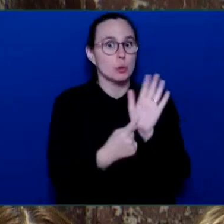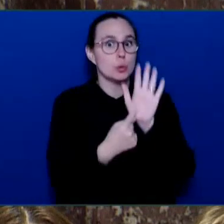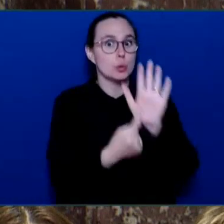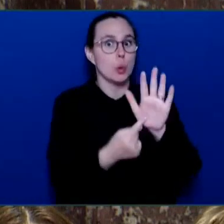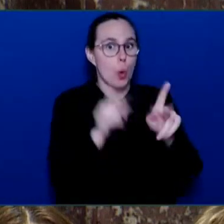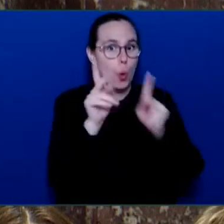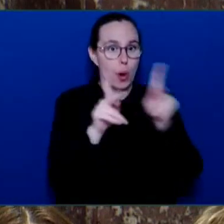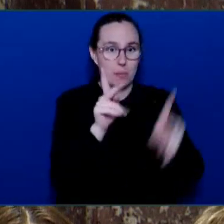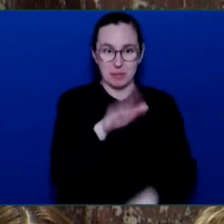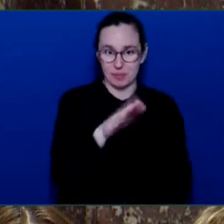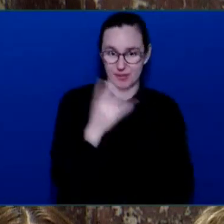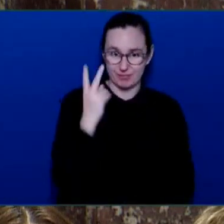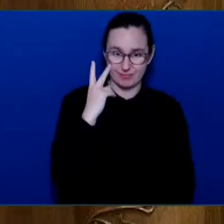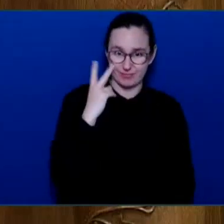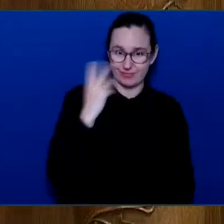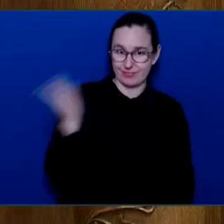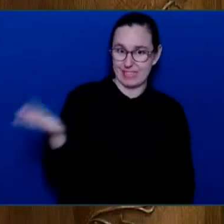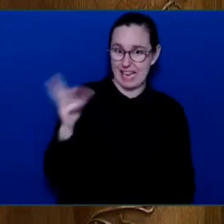hold a referendum?